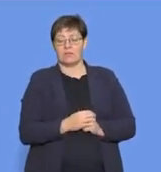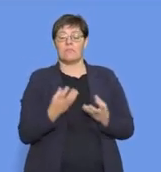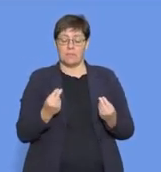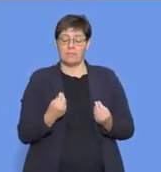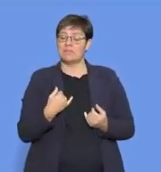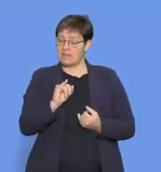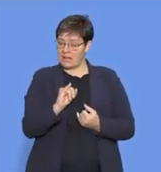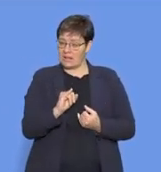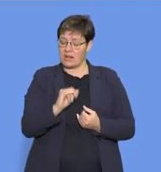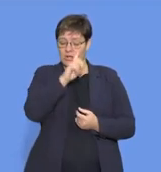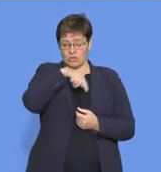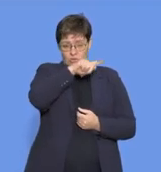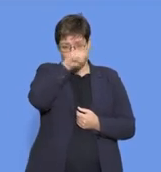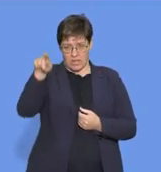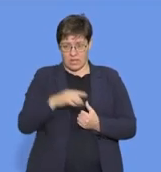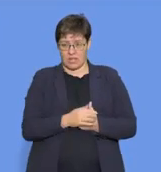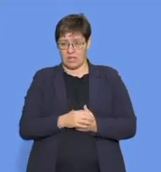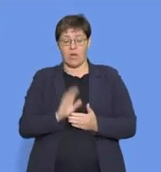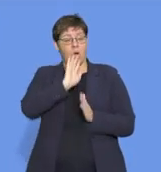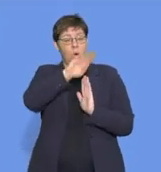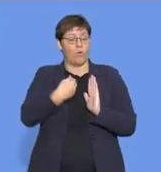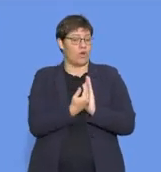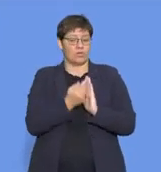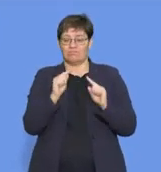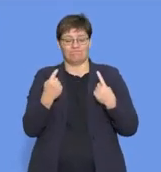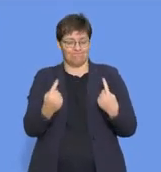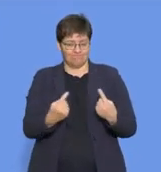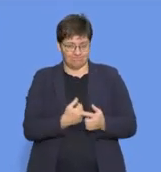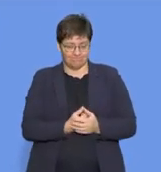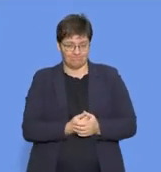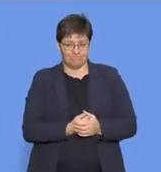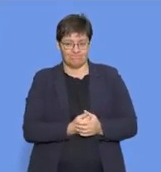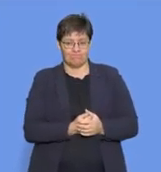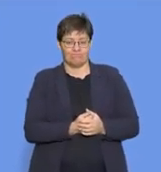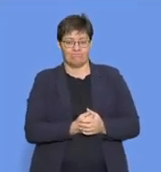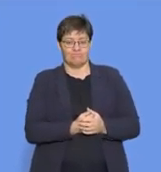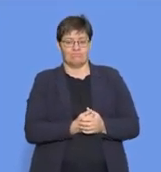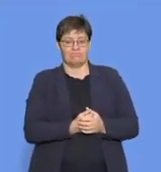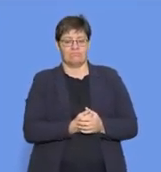q. So we've got to still find the square root of this. So you cannot round it off at this point.